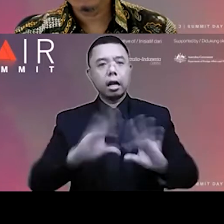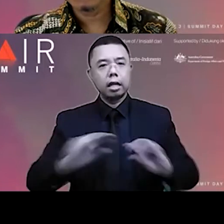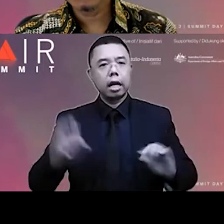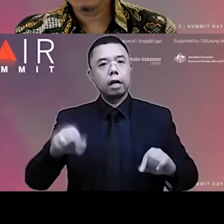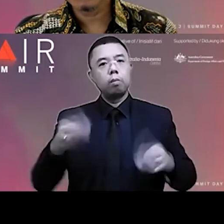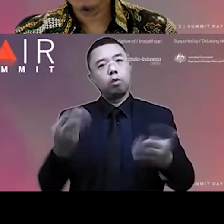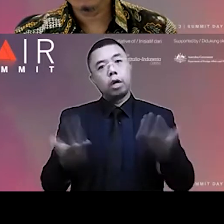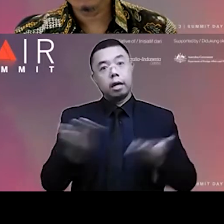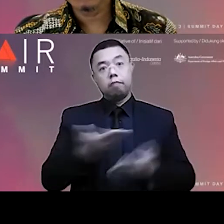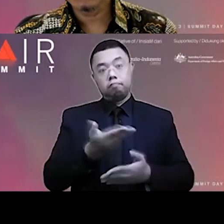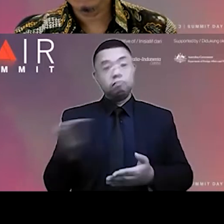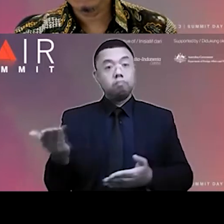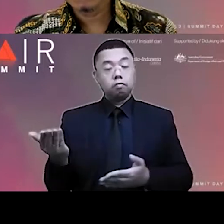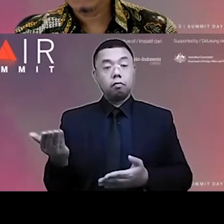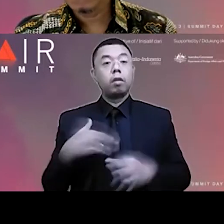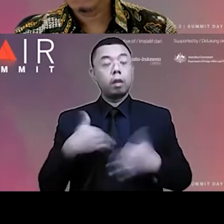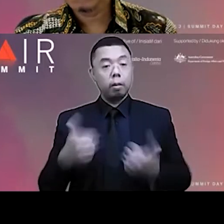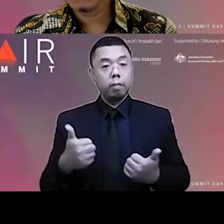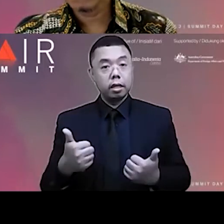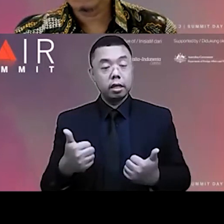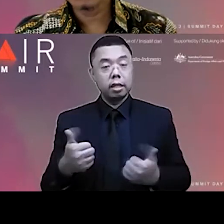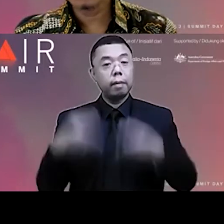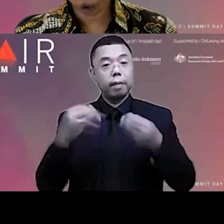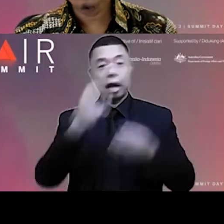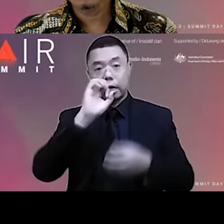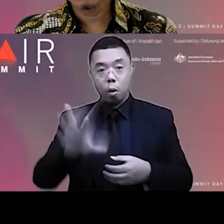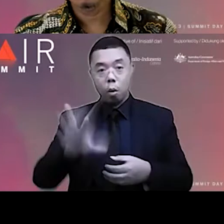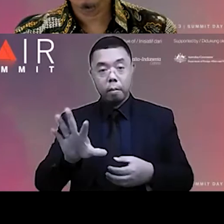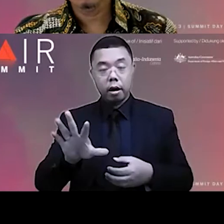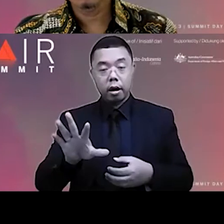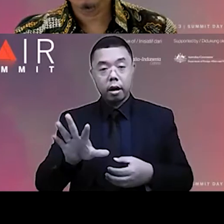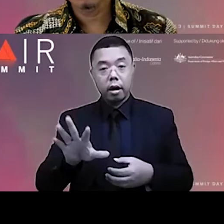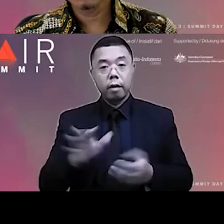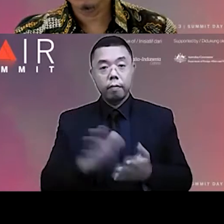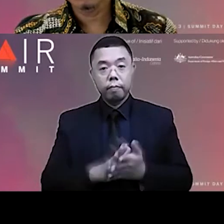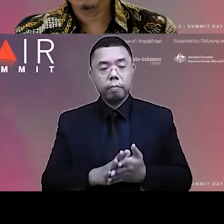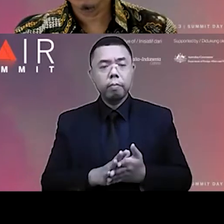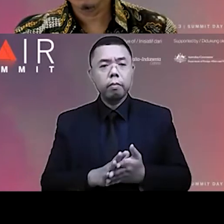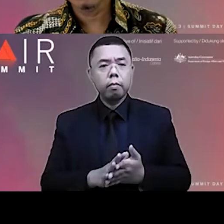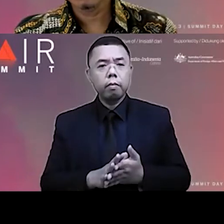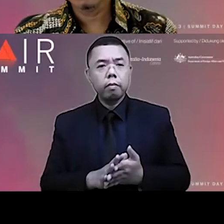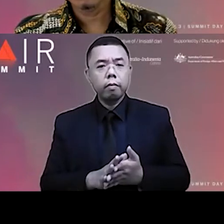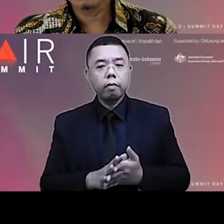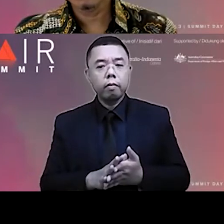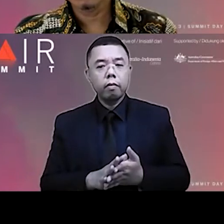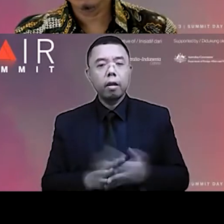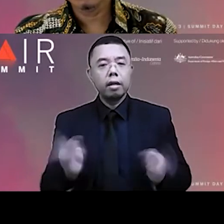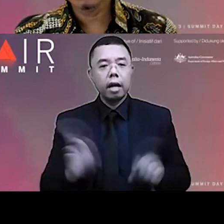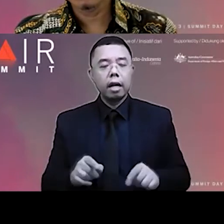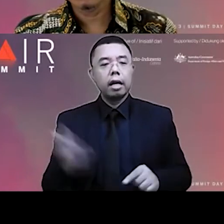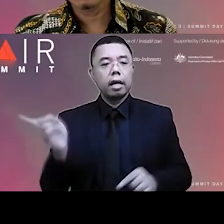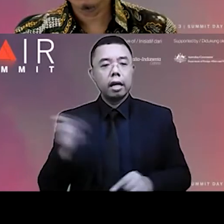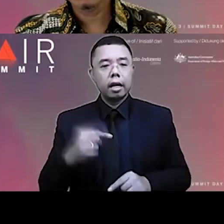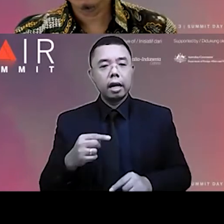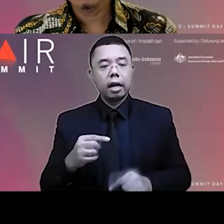question to them, and if they can't answer now, we'll get back to you later. There's also a question from Dedi Setiowan around travel bubbles.